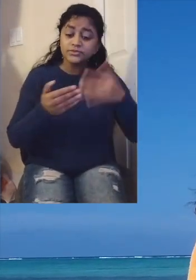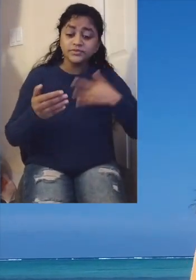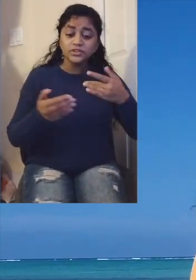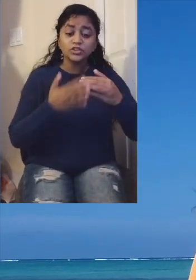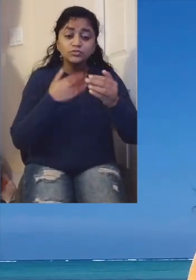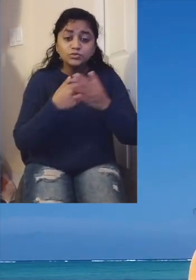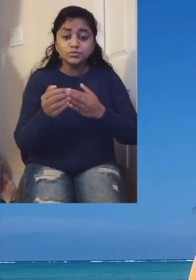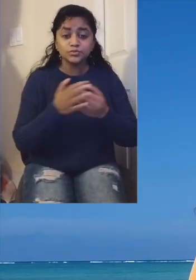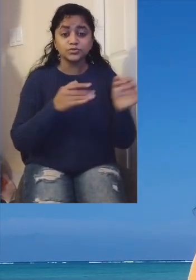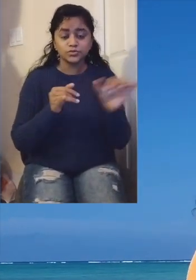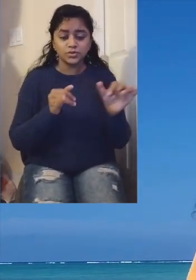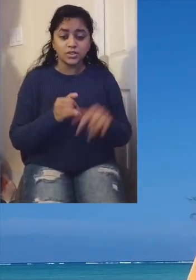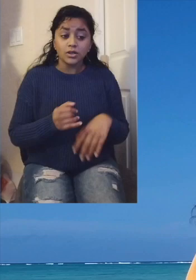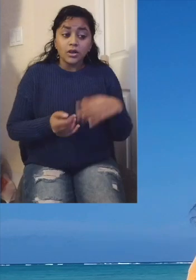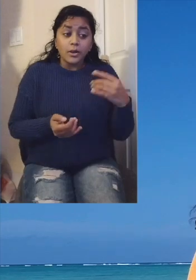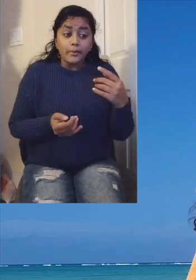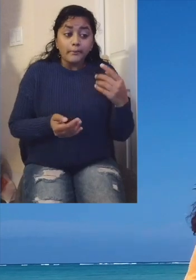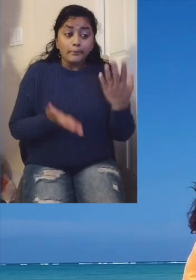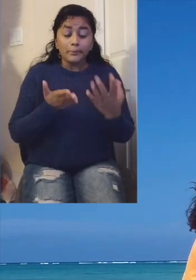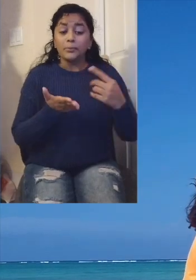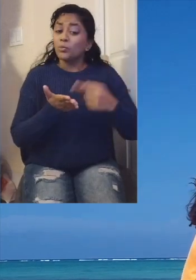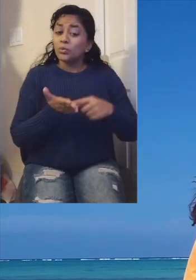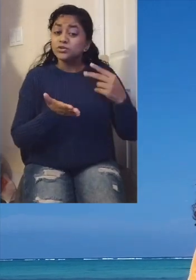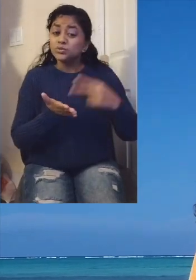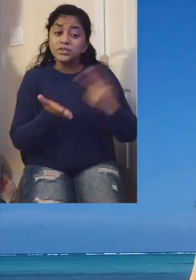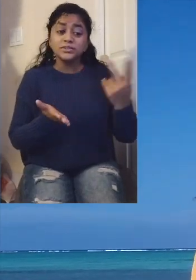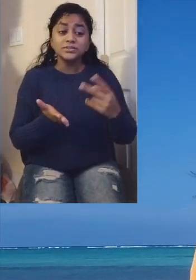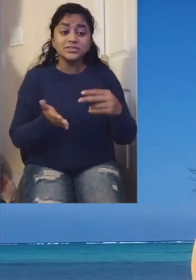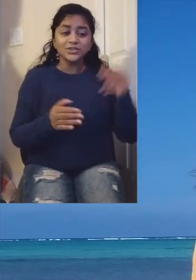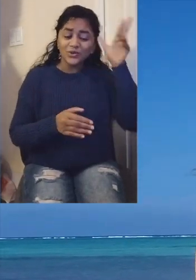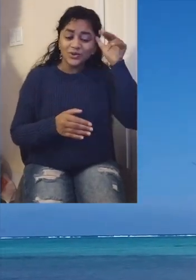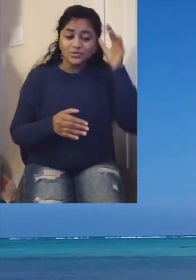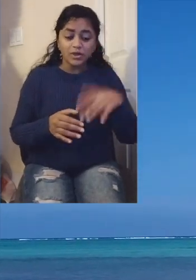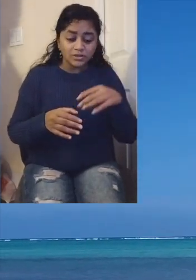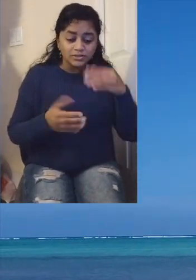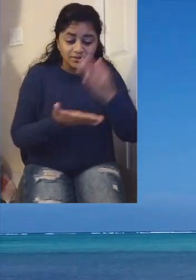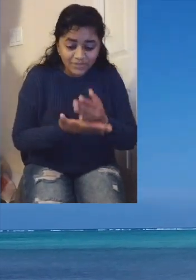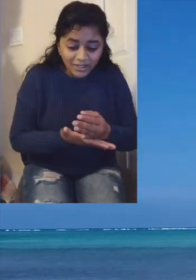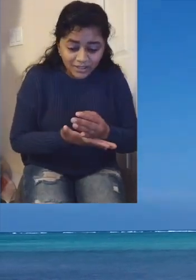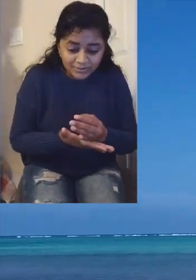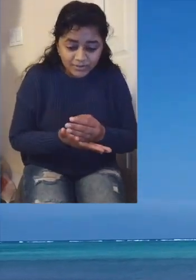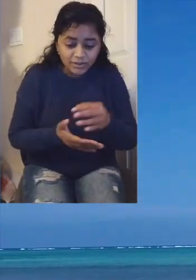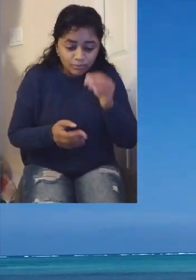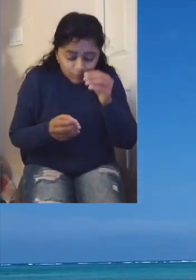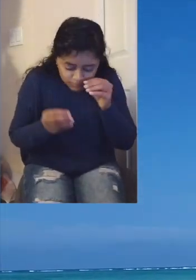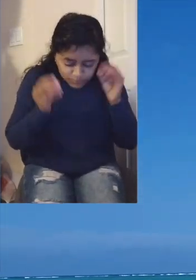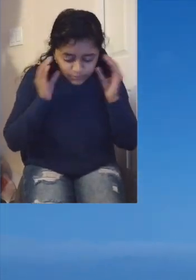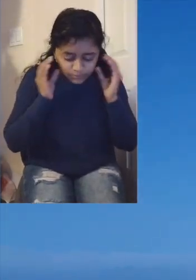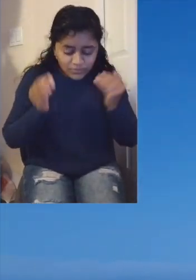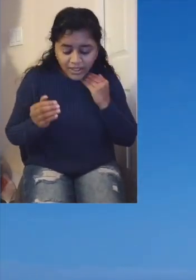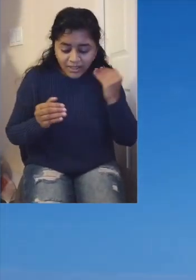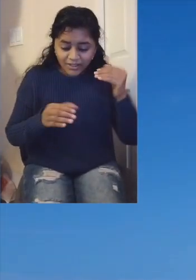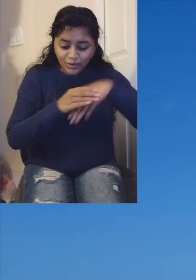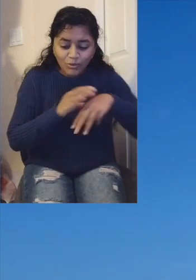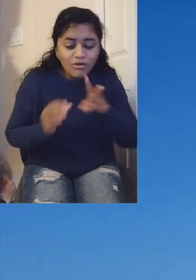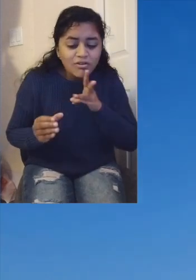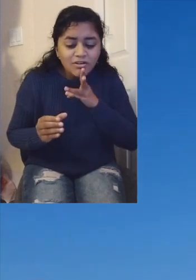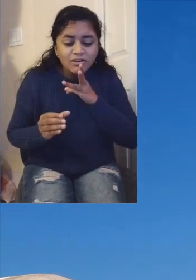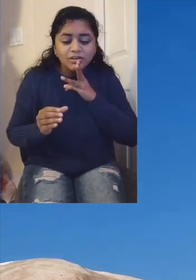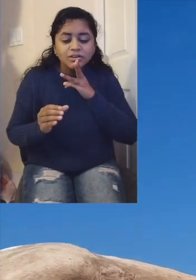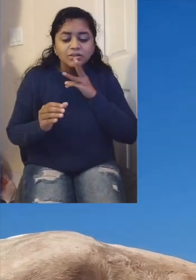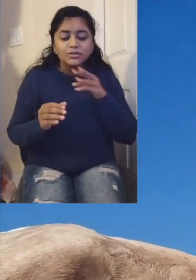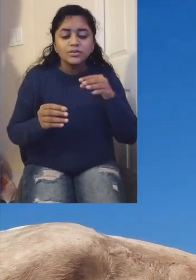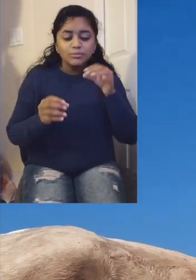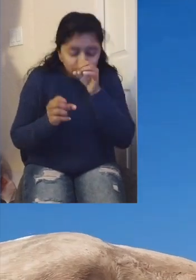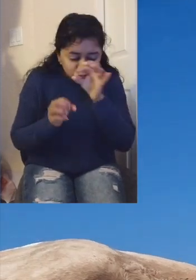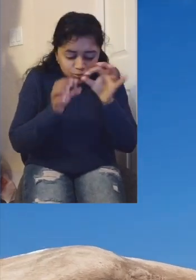you get off balance. So you want to keep them nice and dangly. Feels weird at first. Once you get into the water, you'll just flow with the water.